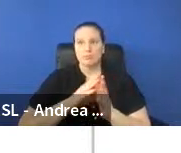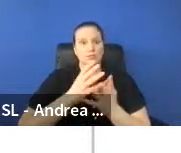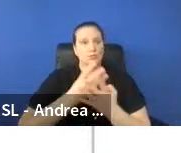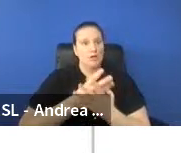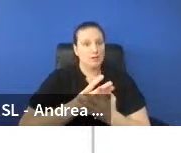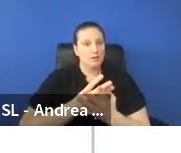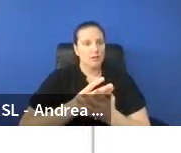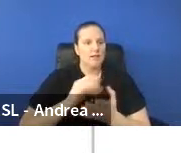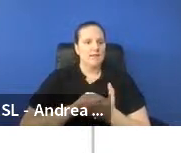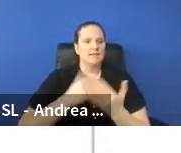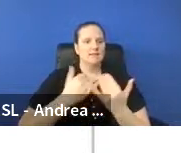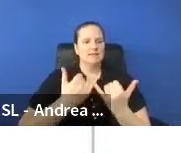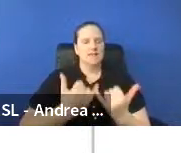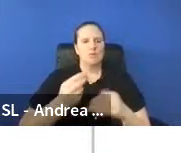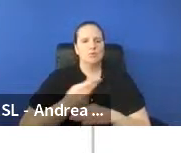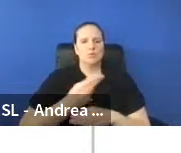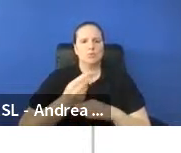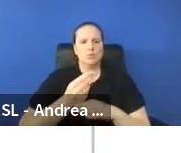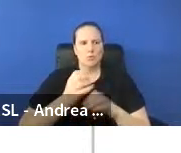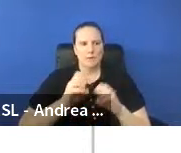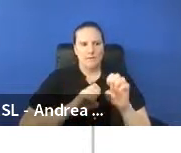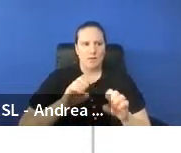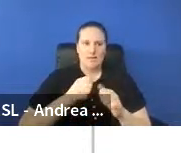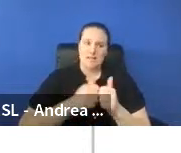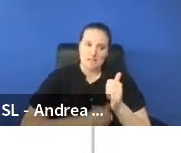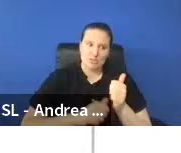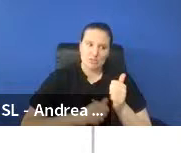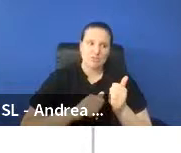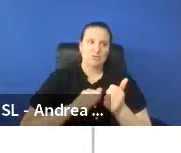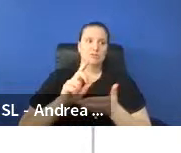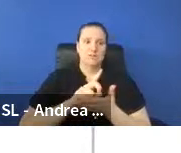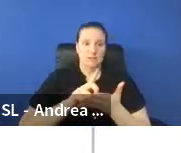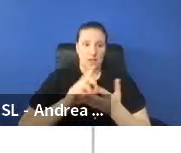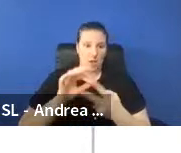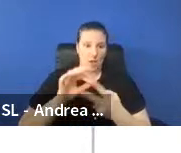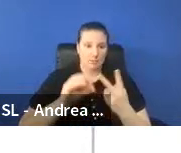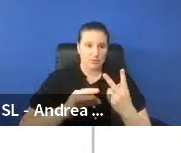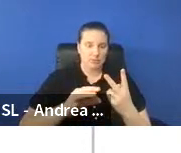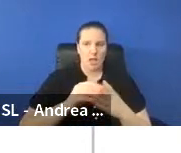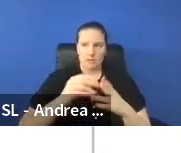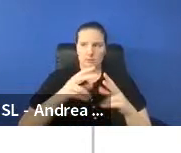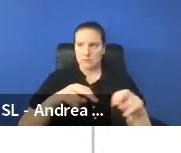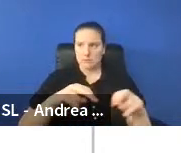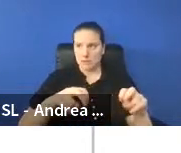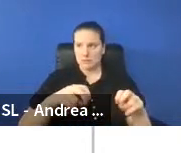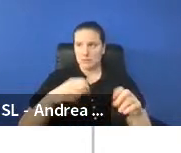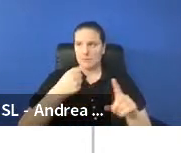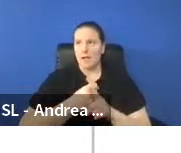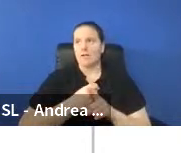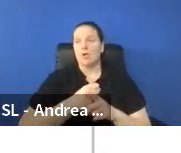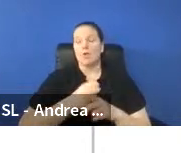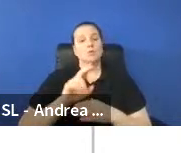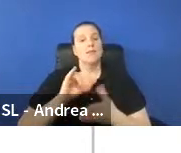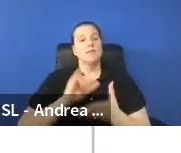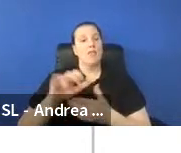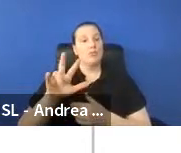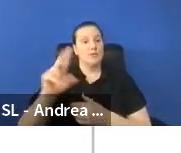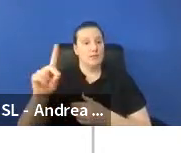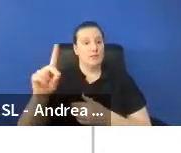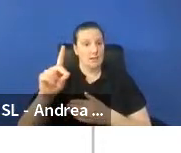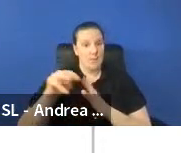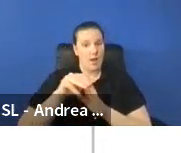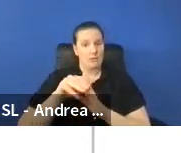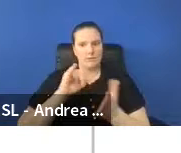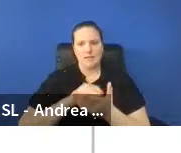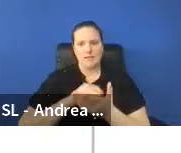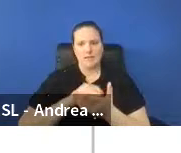going to be used to evaluate each of these design options and assess impacts. So using those 3D models, that is